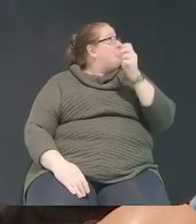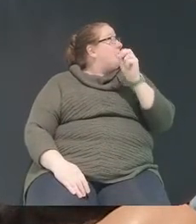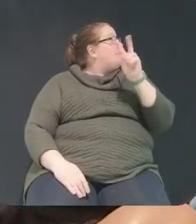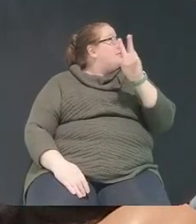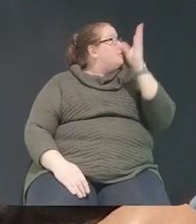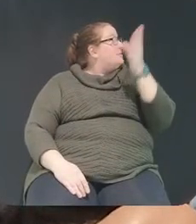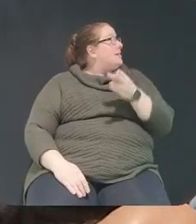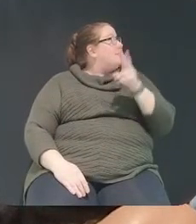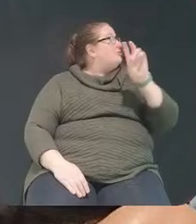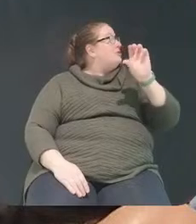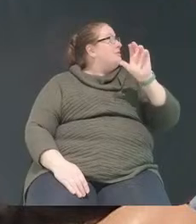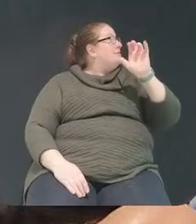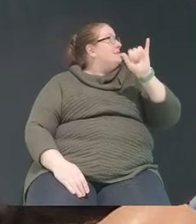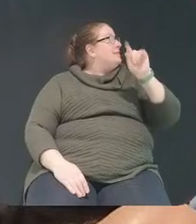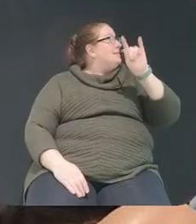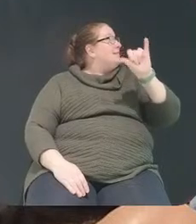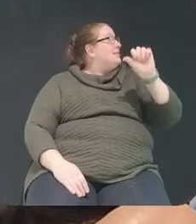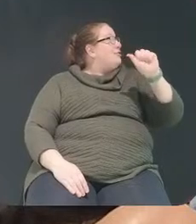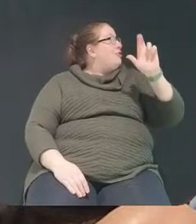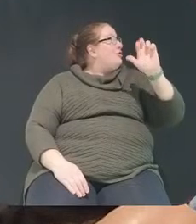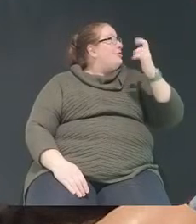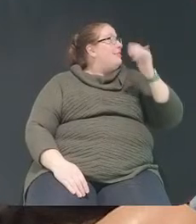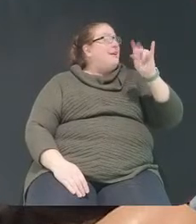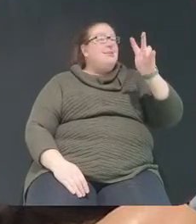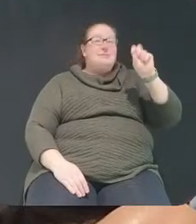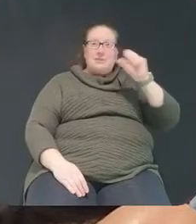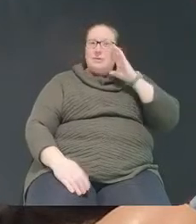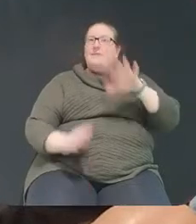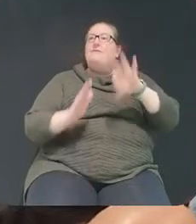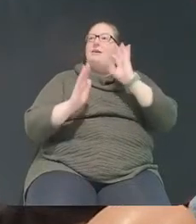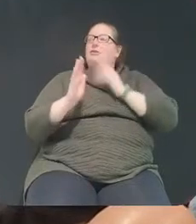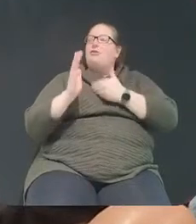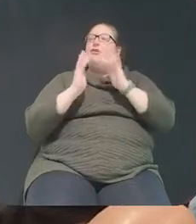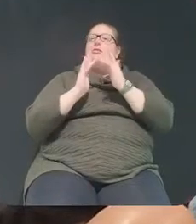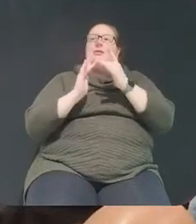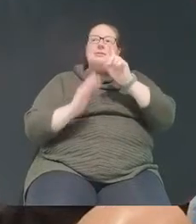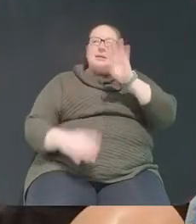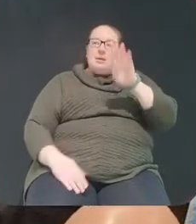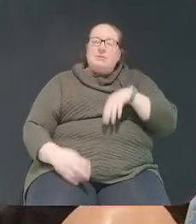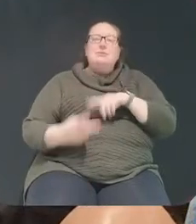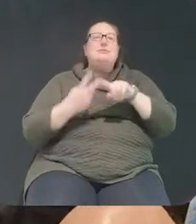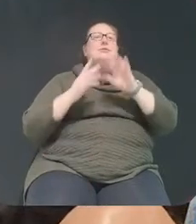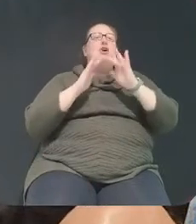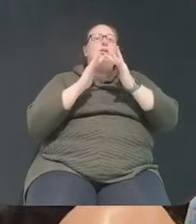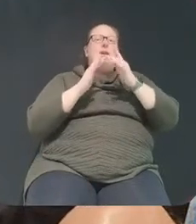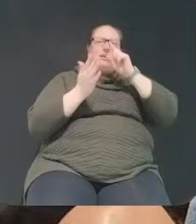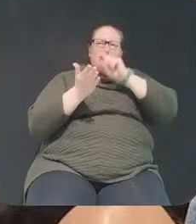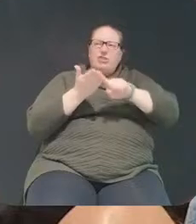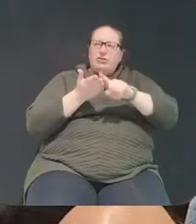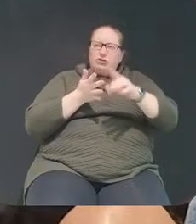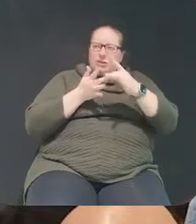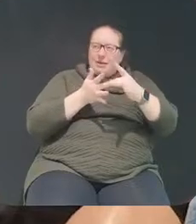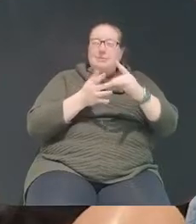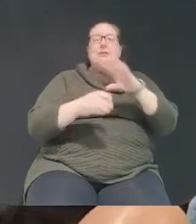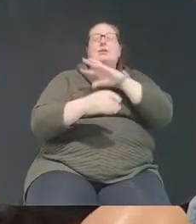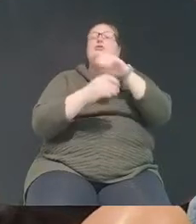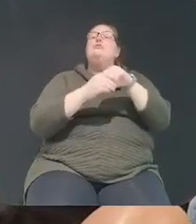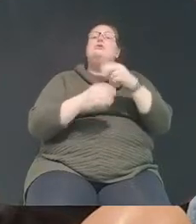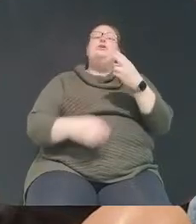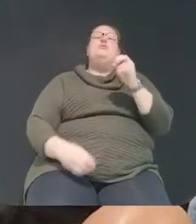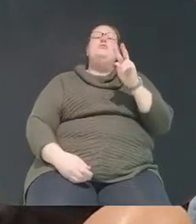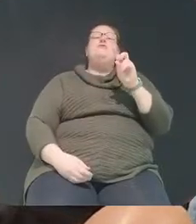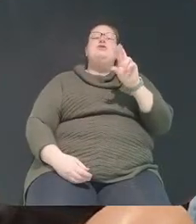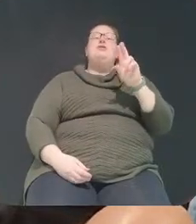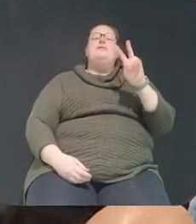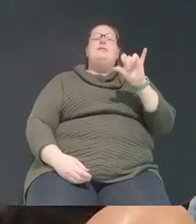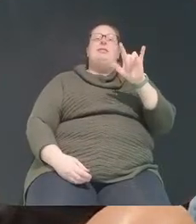seattle.gov/cityarchives, and there you'll find links to our online databases, as well as a number of online research guides, including the Hoovervilles and homelessness guides